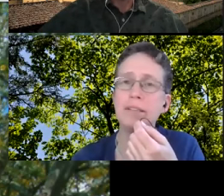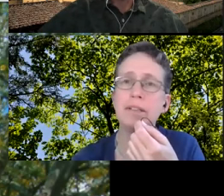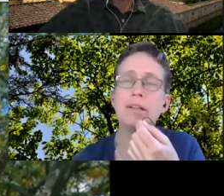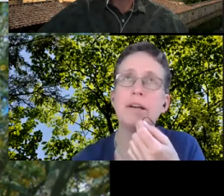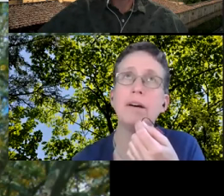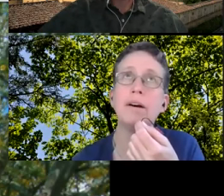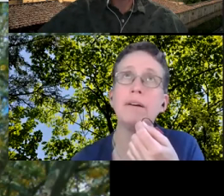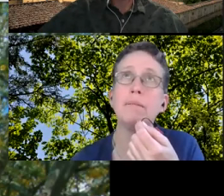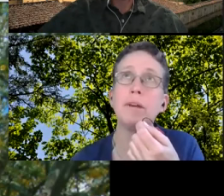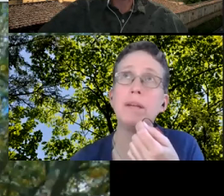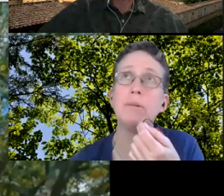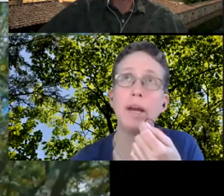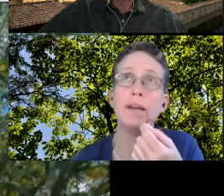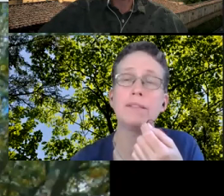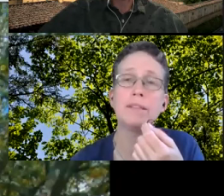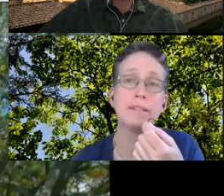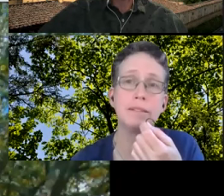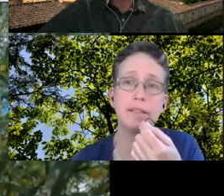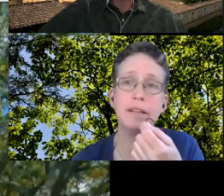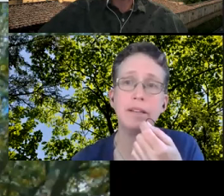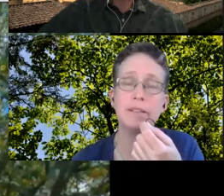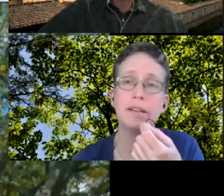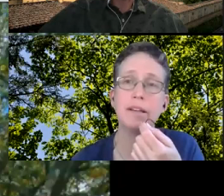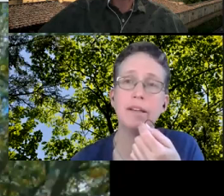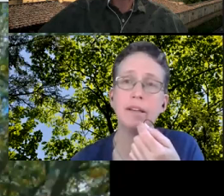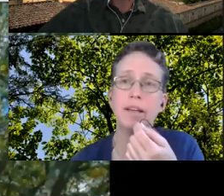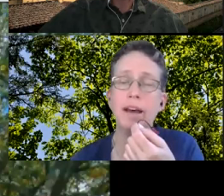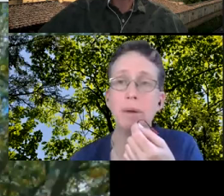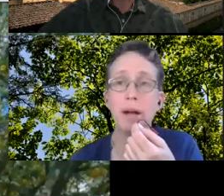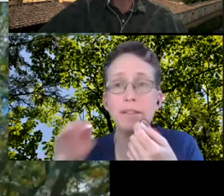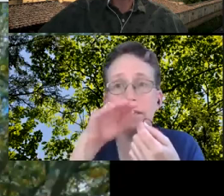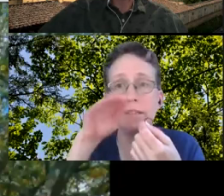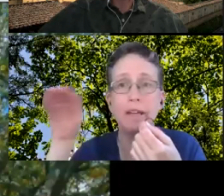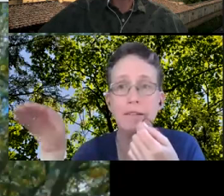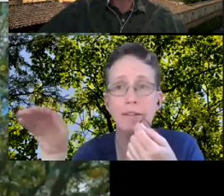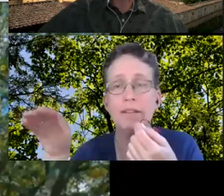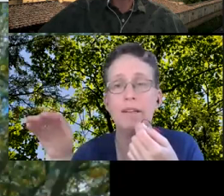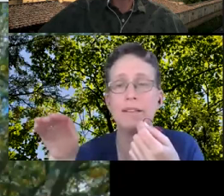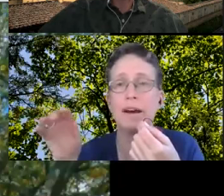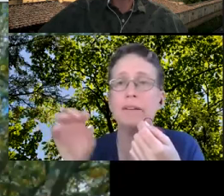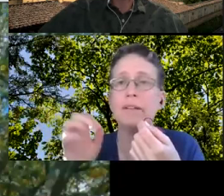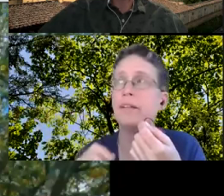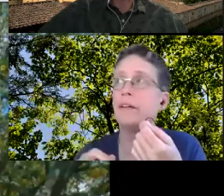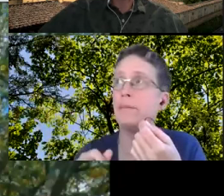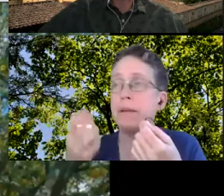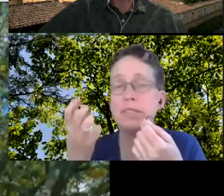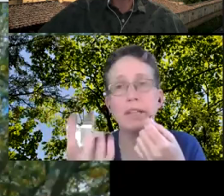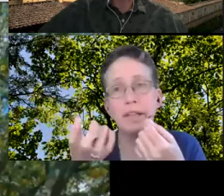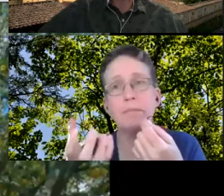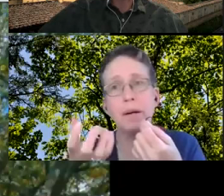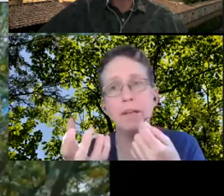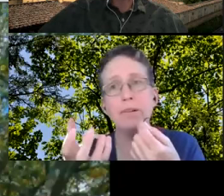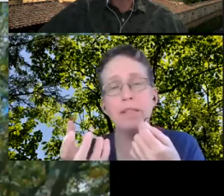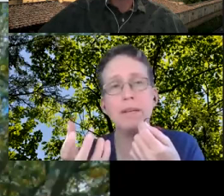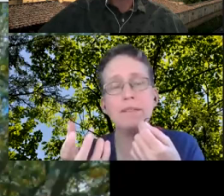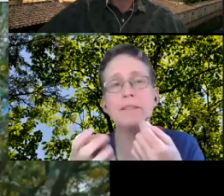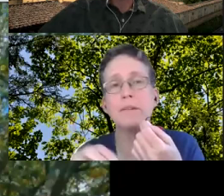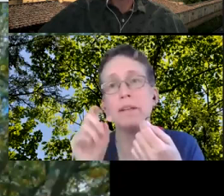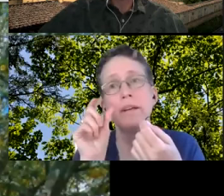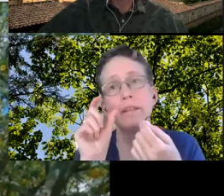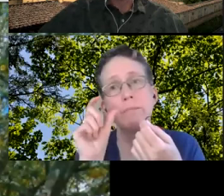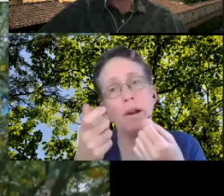great many ways that cities can have policies that even things out, especially in public green